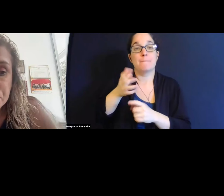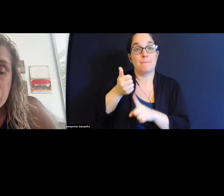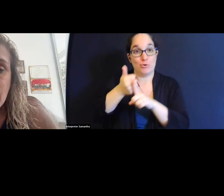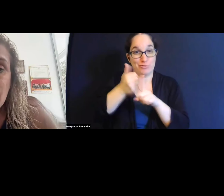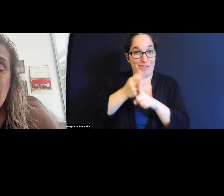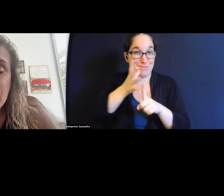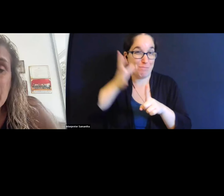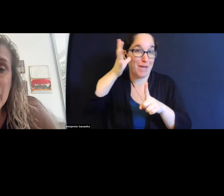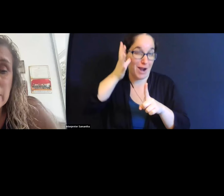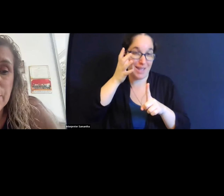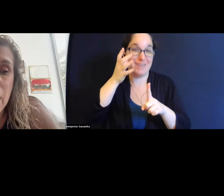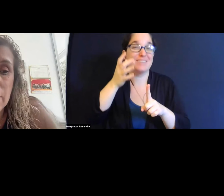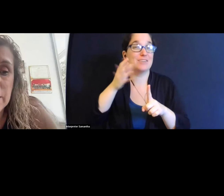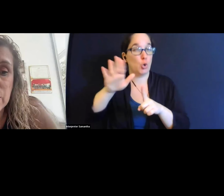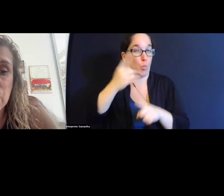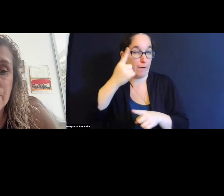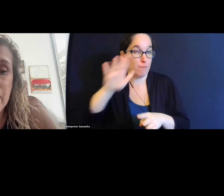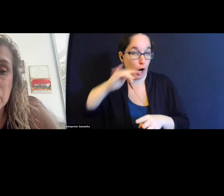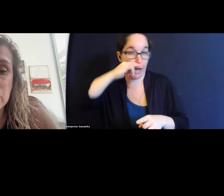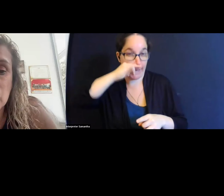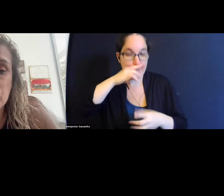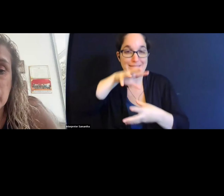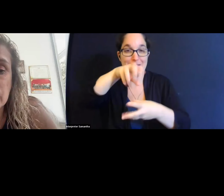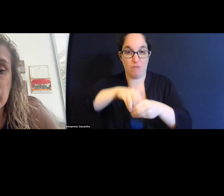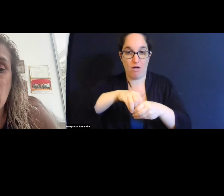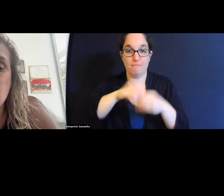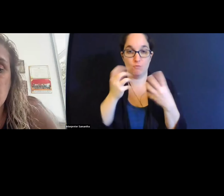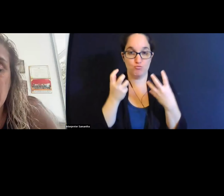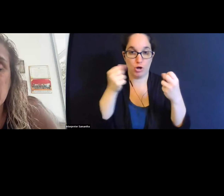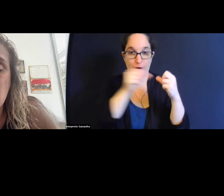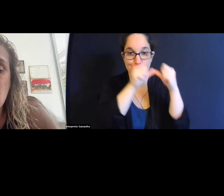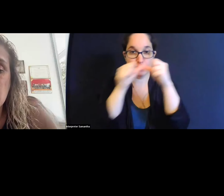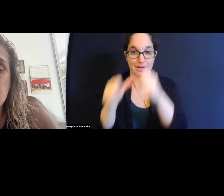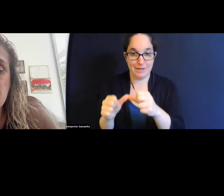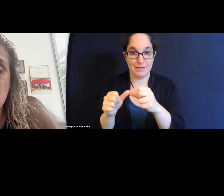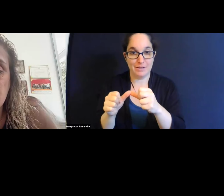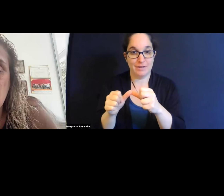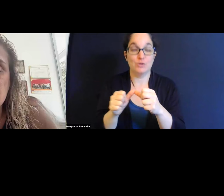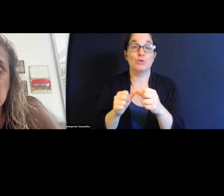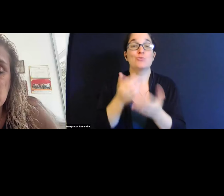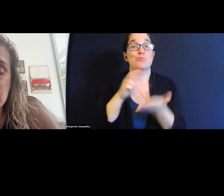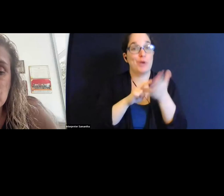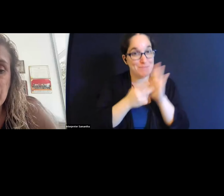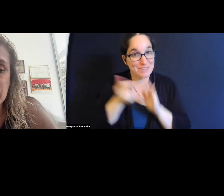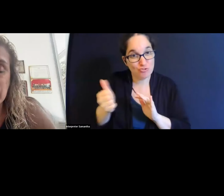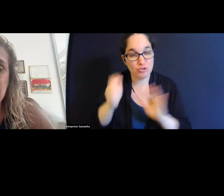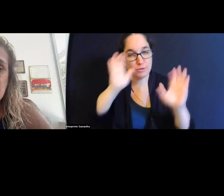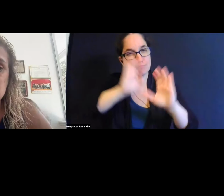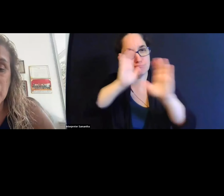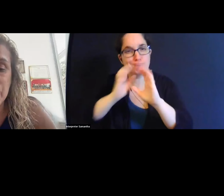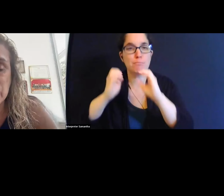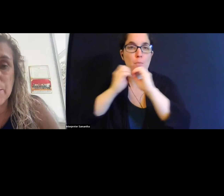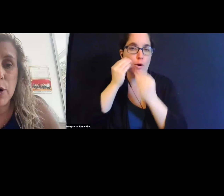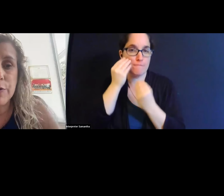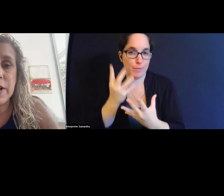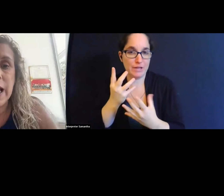explore the impact of addiction on families and communities and help create, Be a Part of the Conversation in 2011.